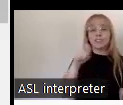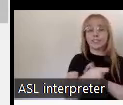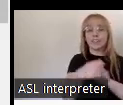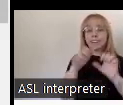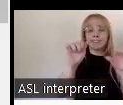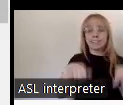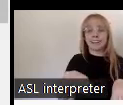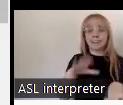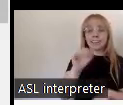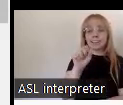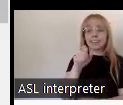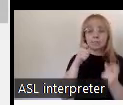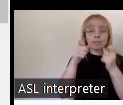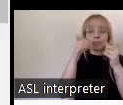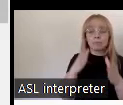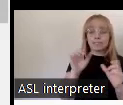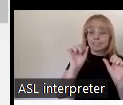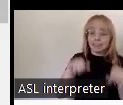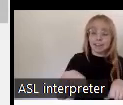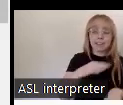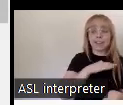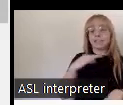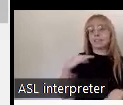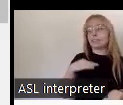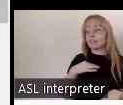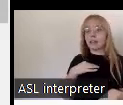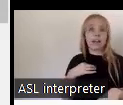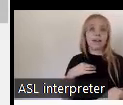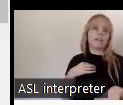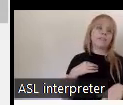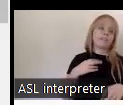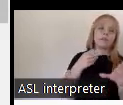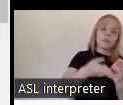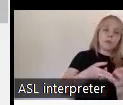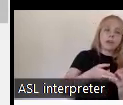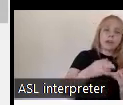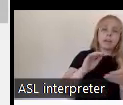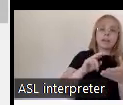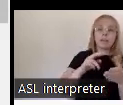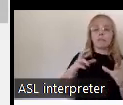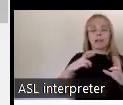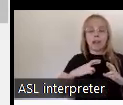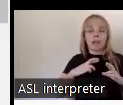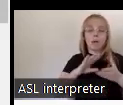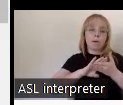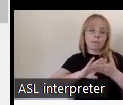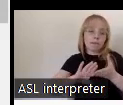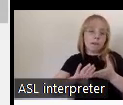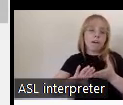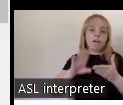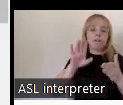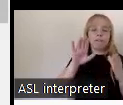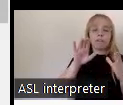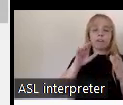change as there's staff turnover within agencies, that sort of thing. So let's look at planning paths. This